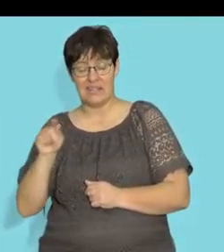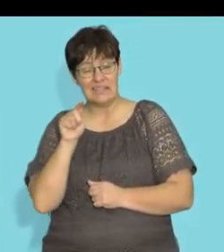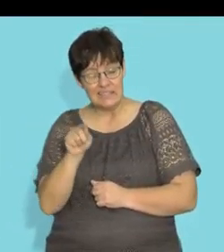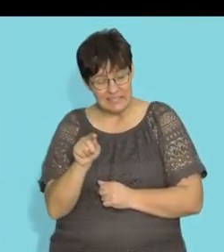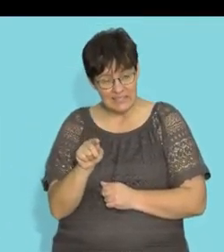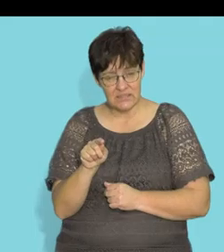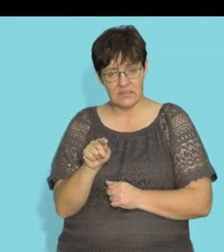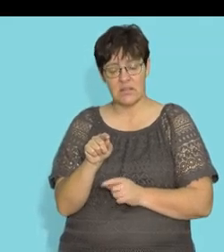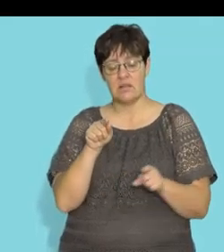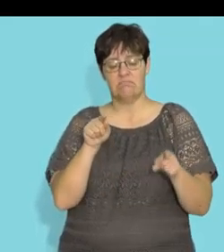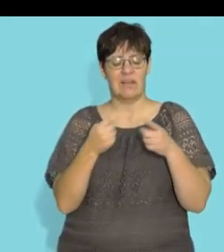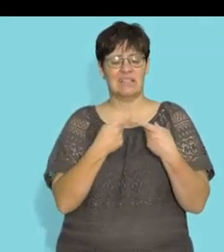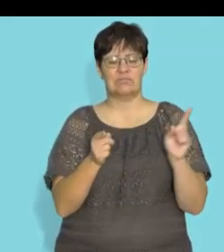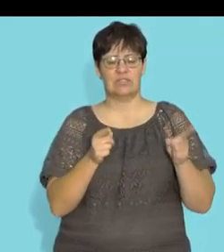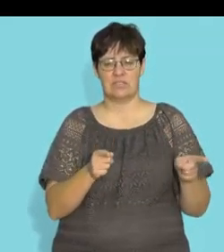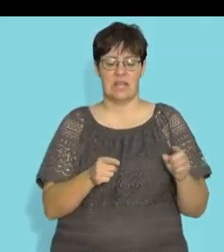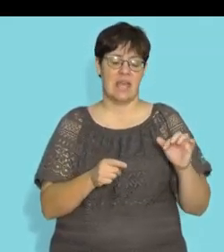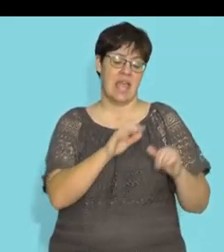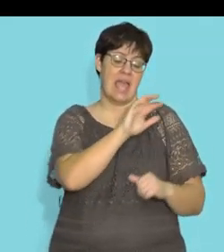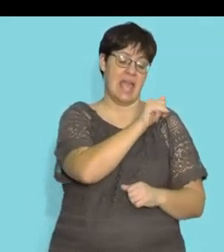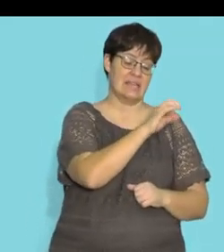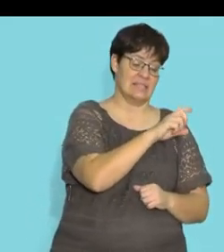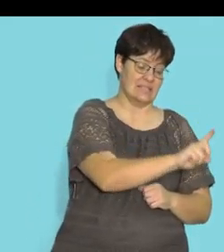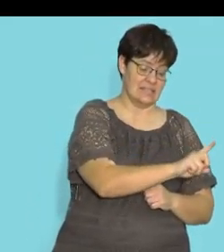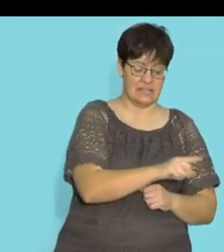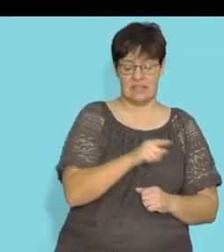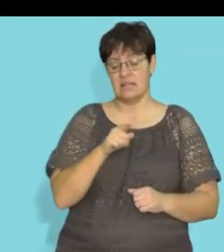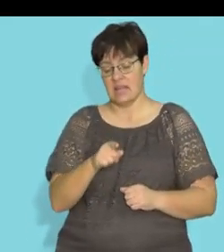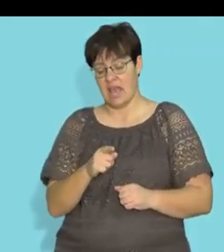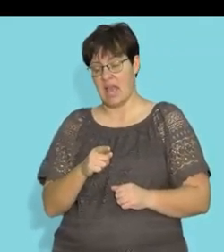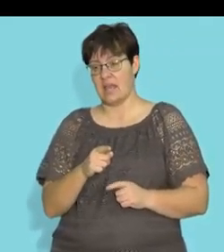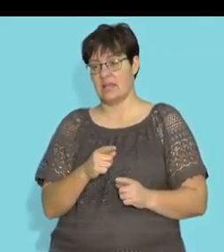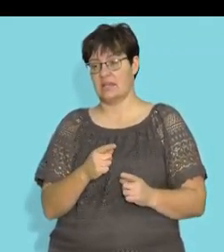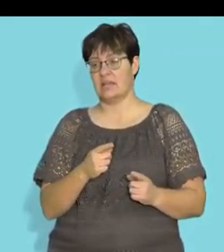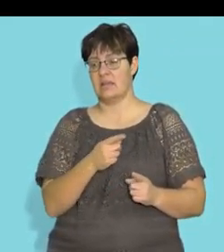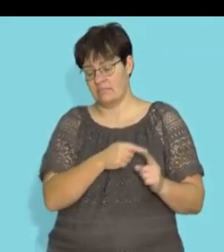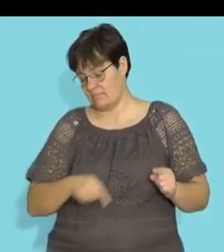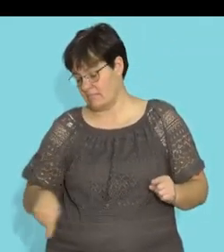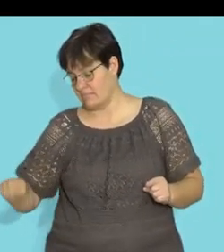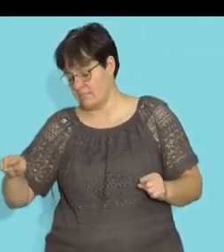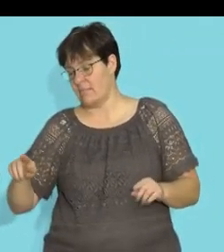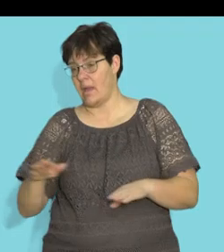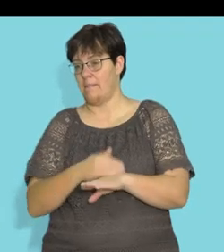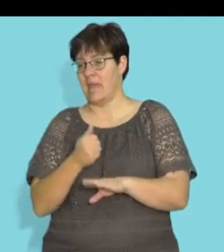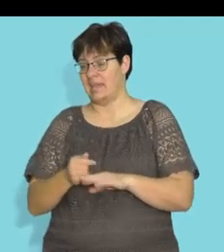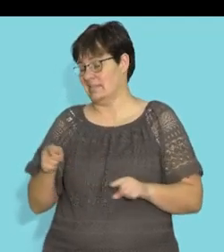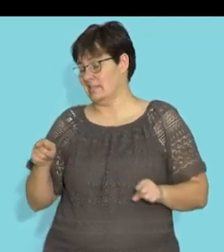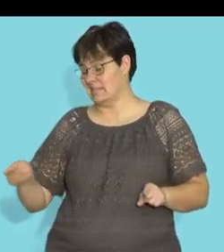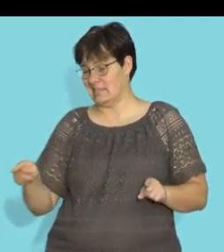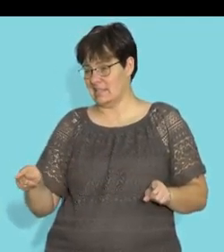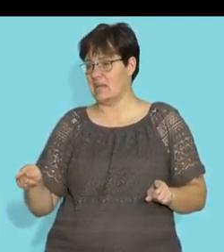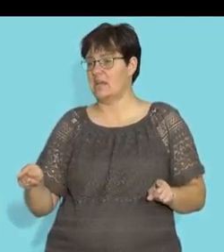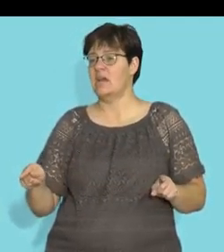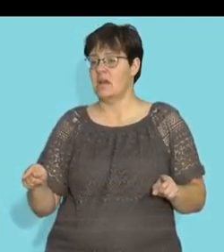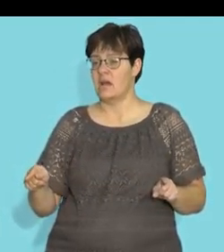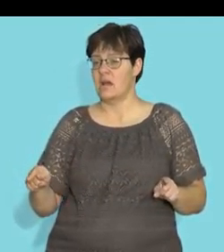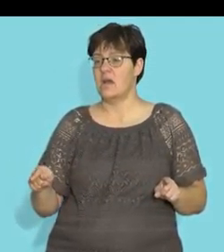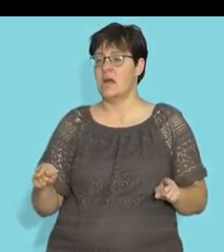base, we talk about conjugate acid-base pairs. Now, a